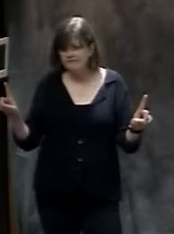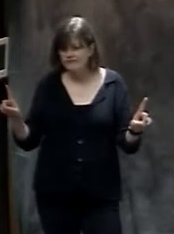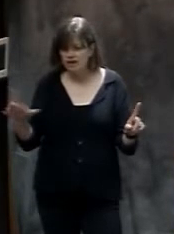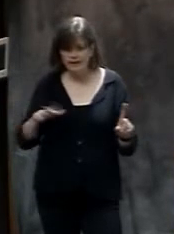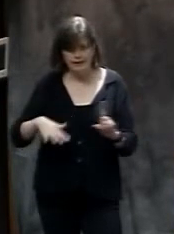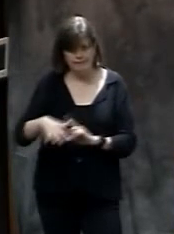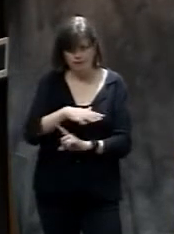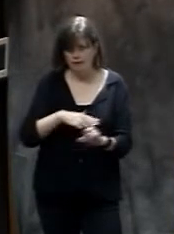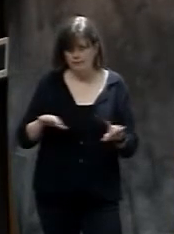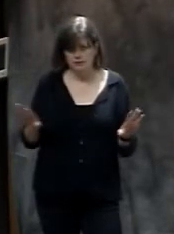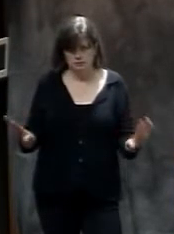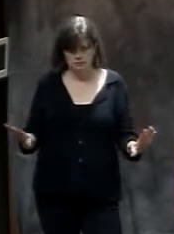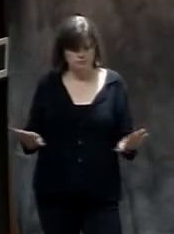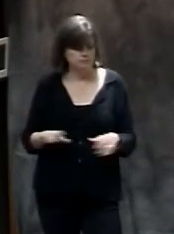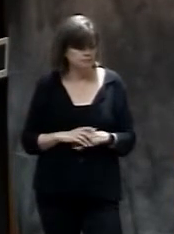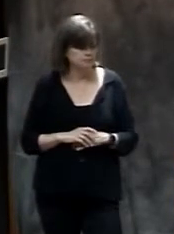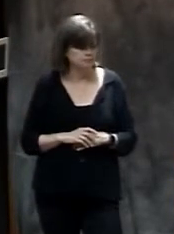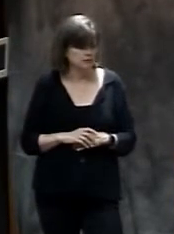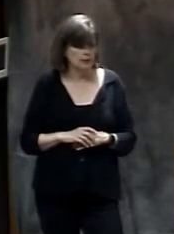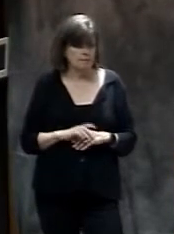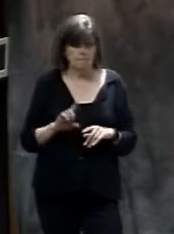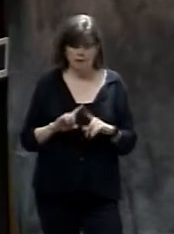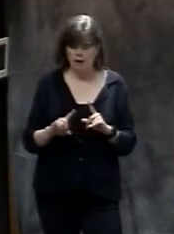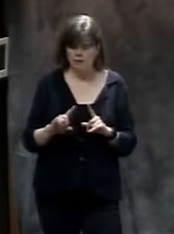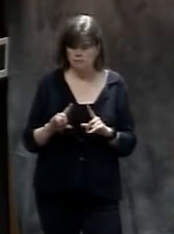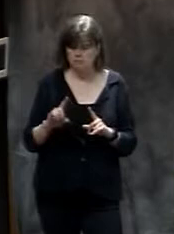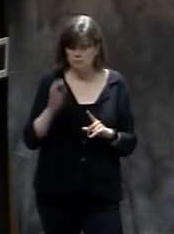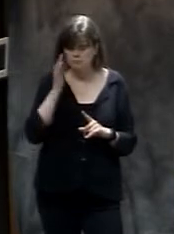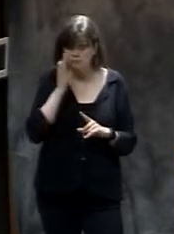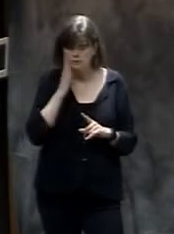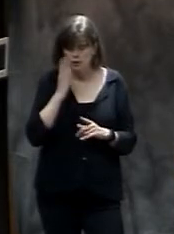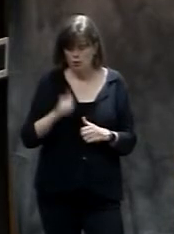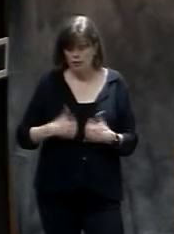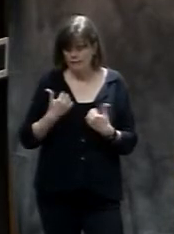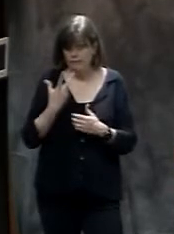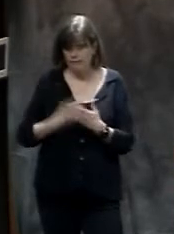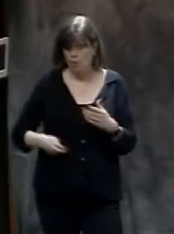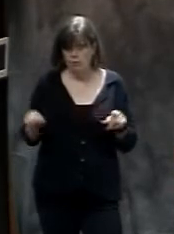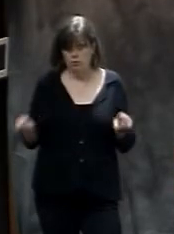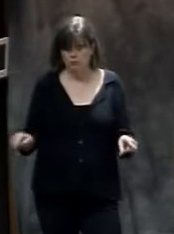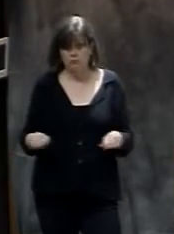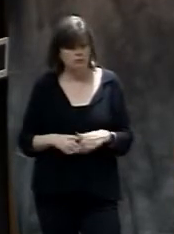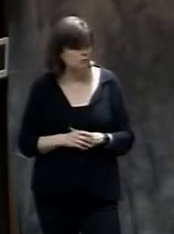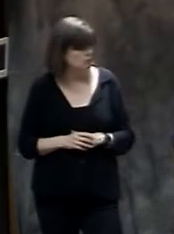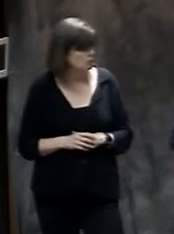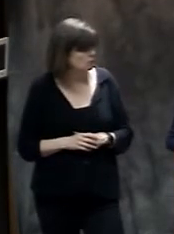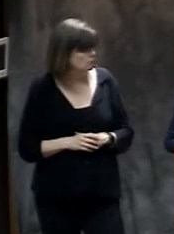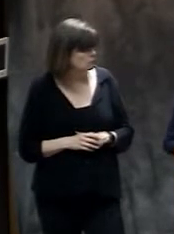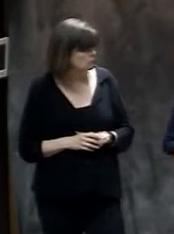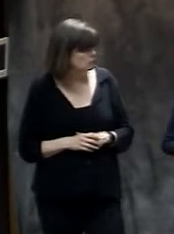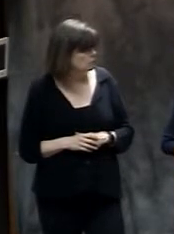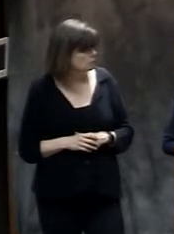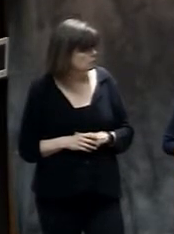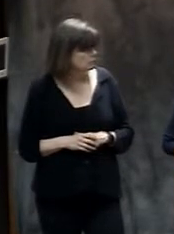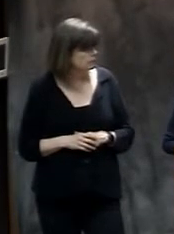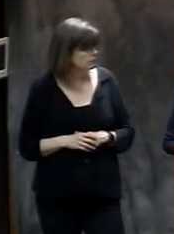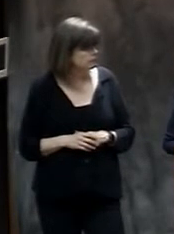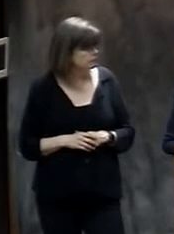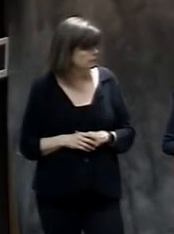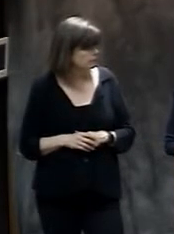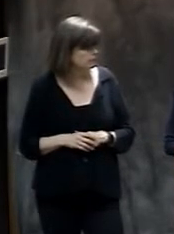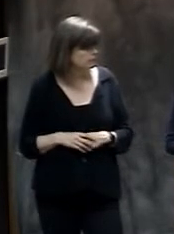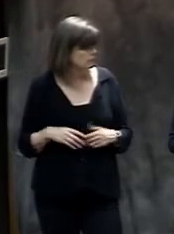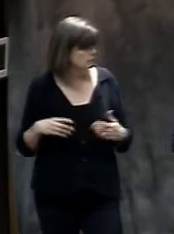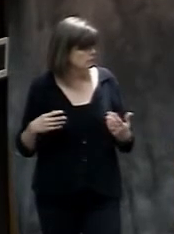environmental settings, but two in which the mosquito is around. So what are some of the questions